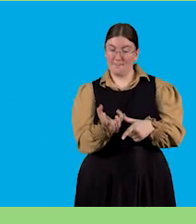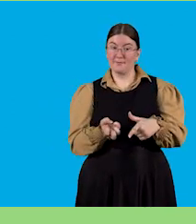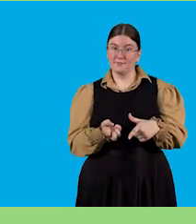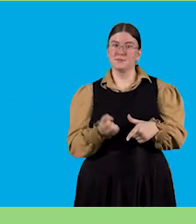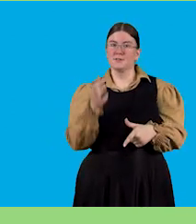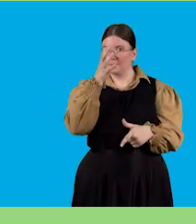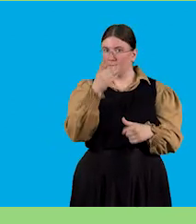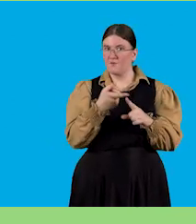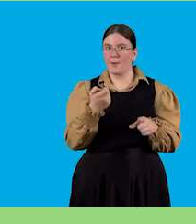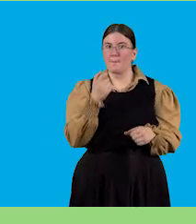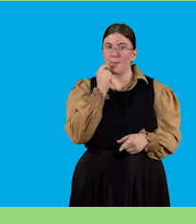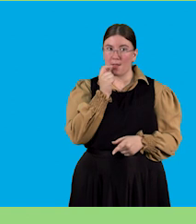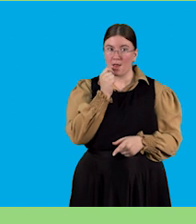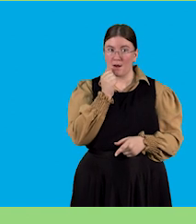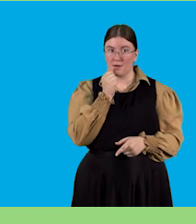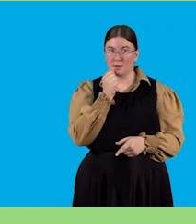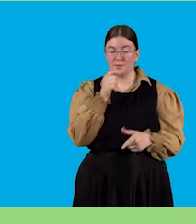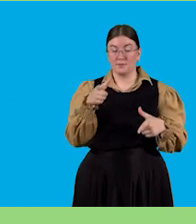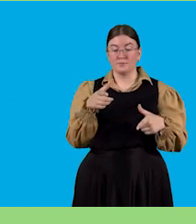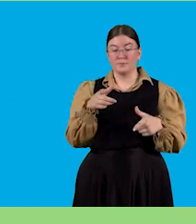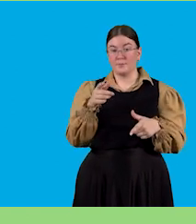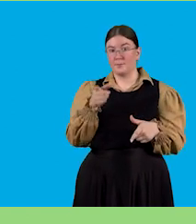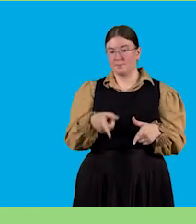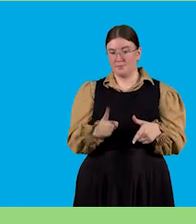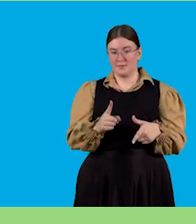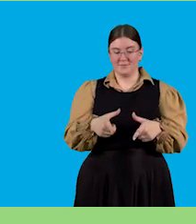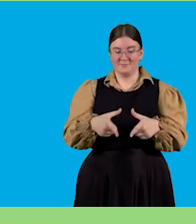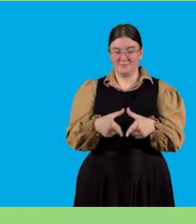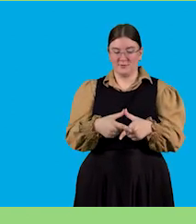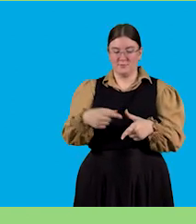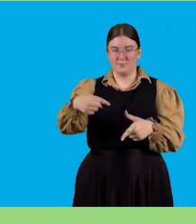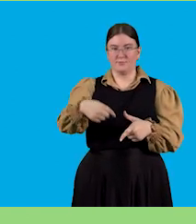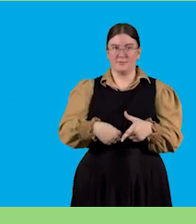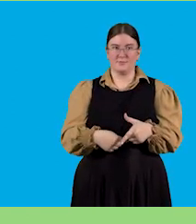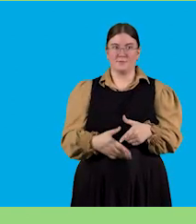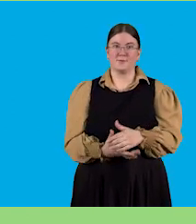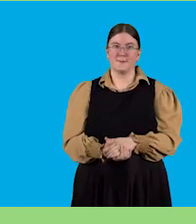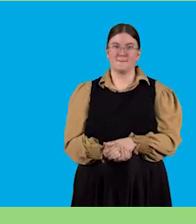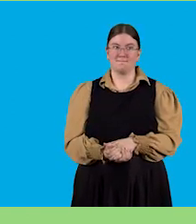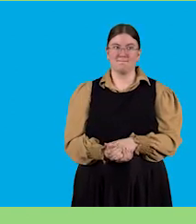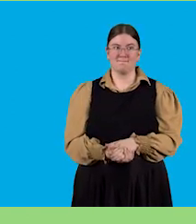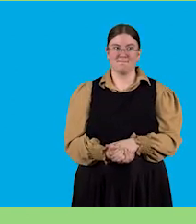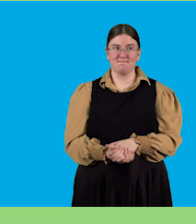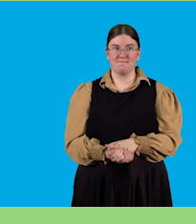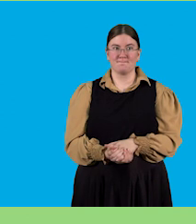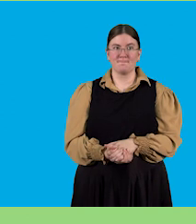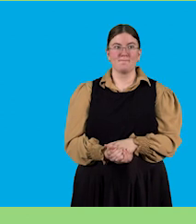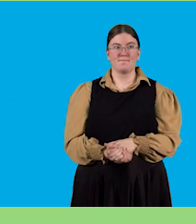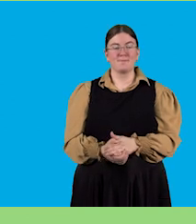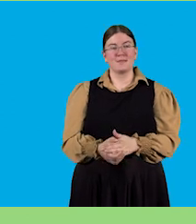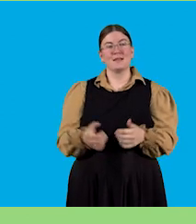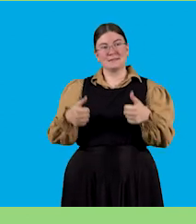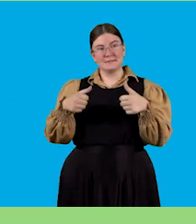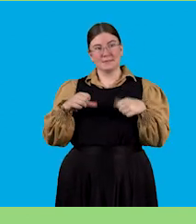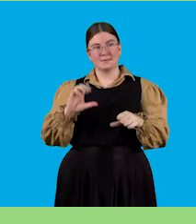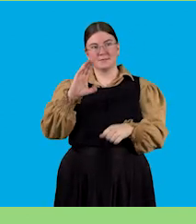sperm from the male. This is when the penis is inserted in the vagina.